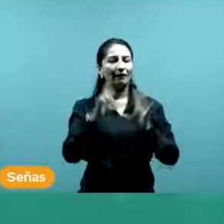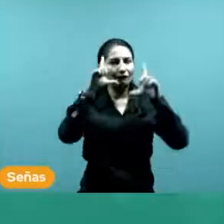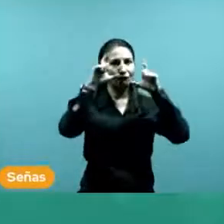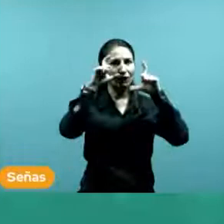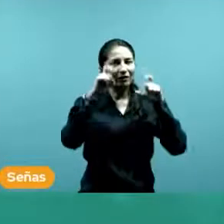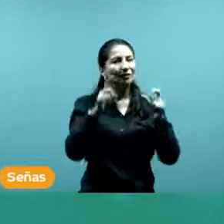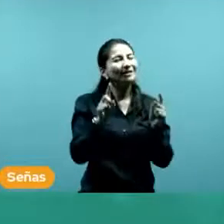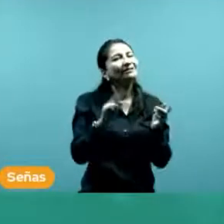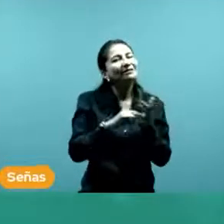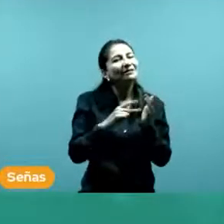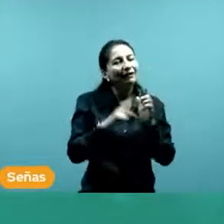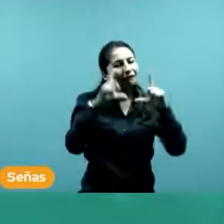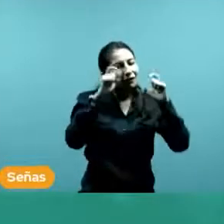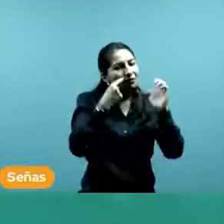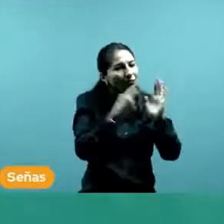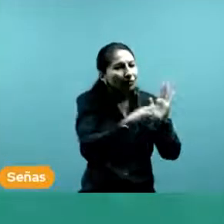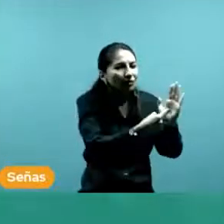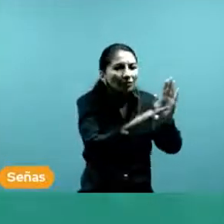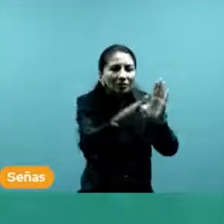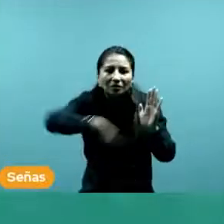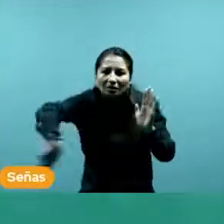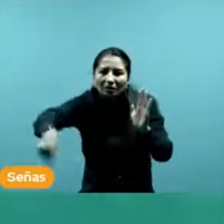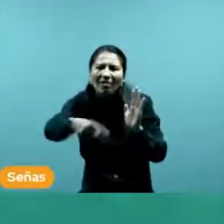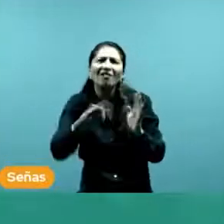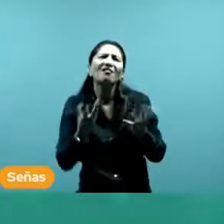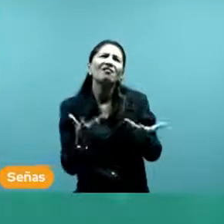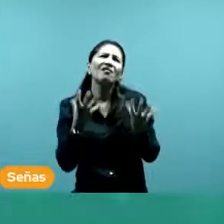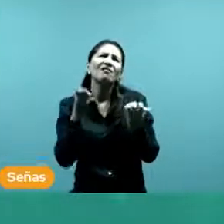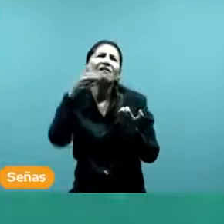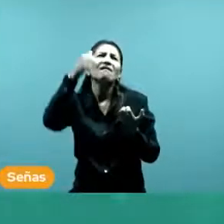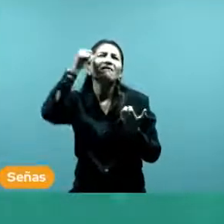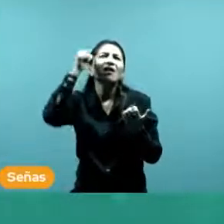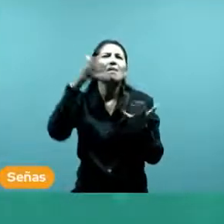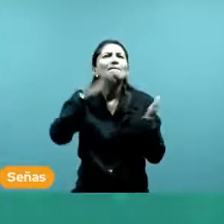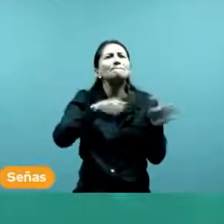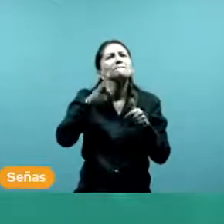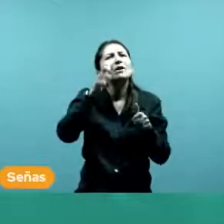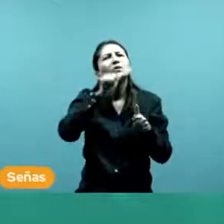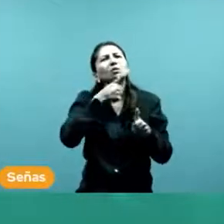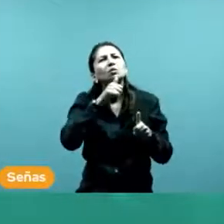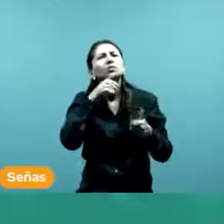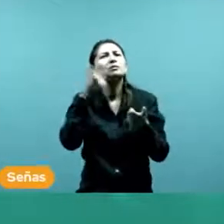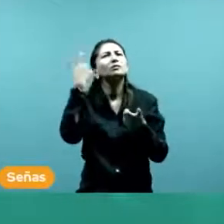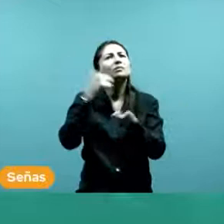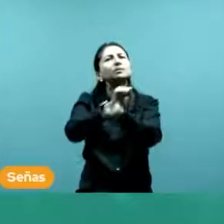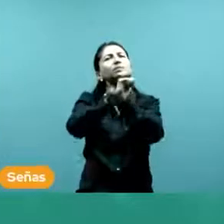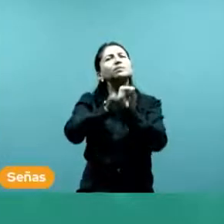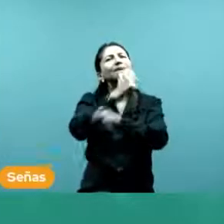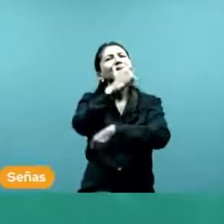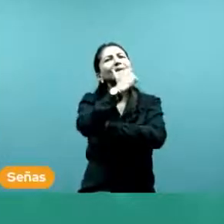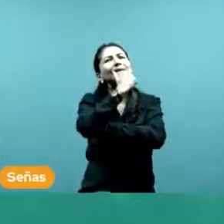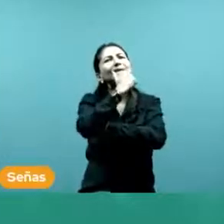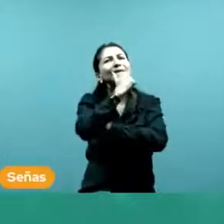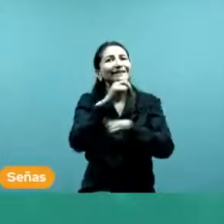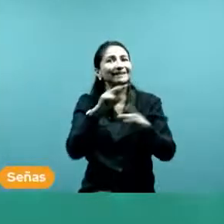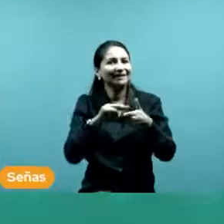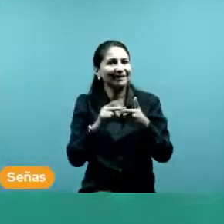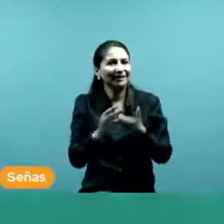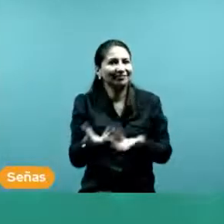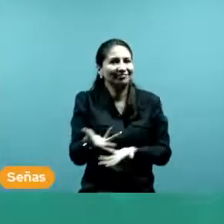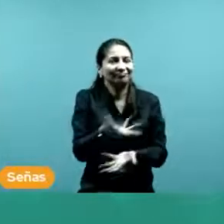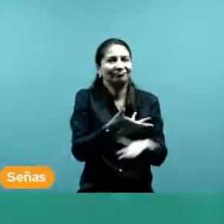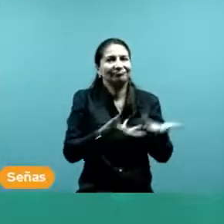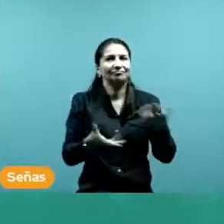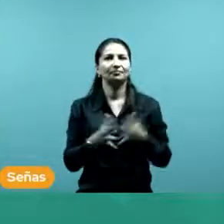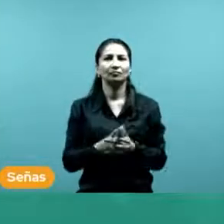more challenging to look at such a picture and also think that we're looking at human beings. Es when más we desafiante see mirar when esta